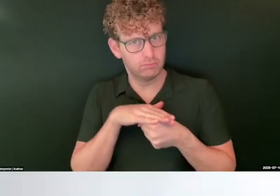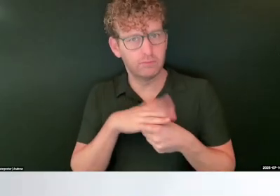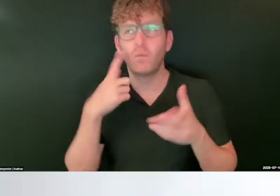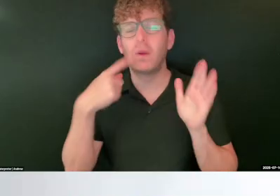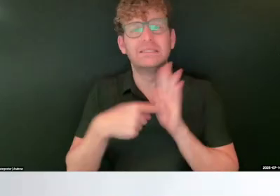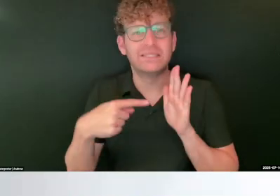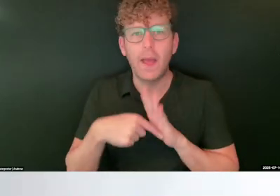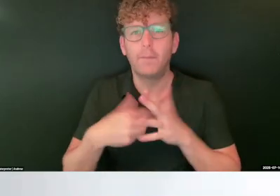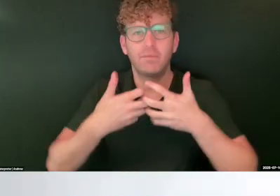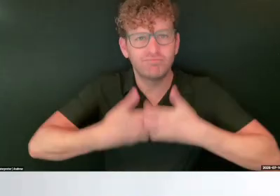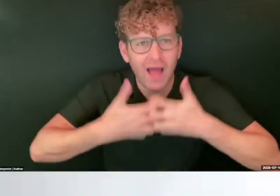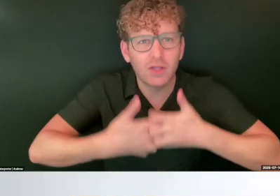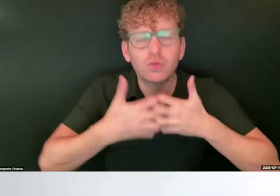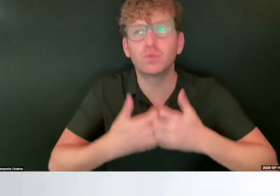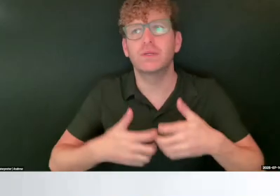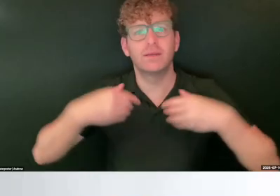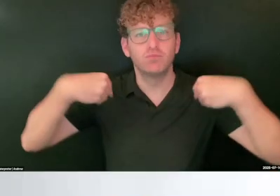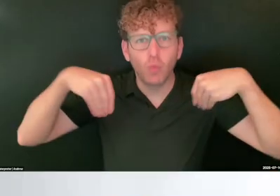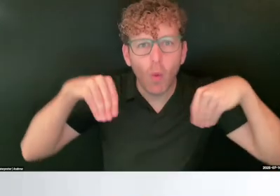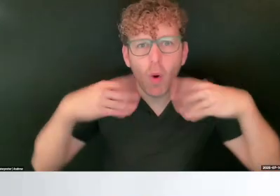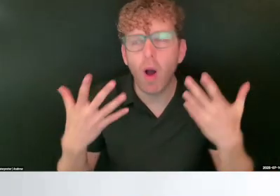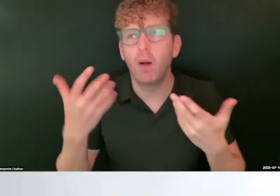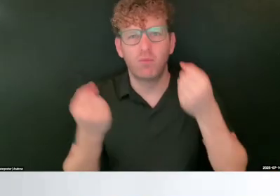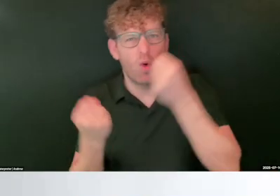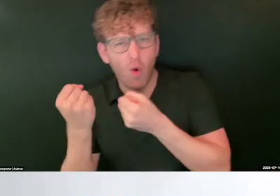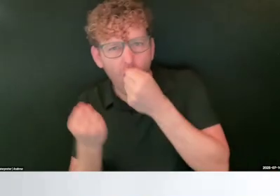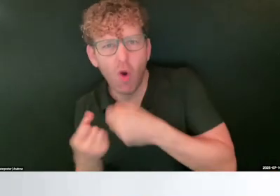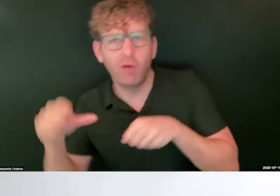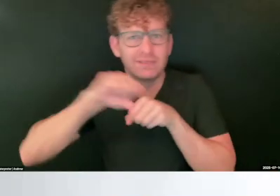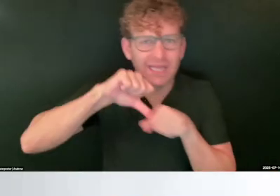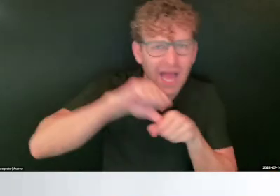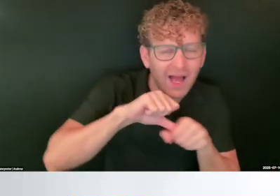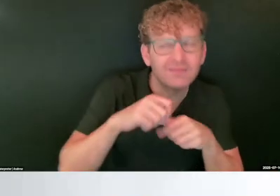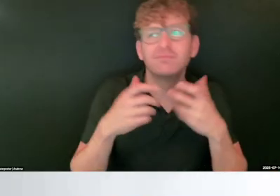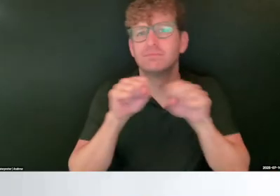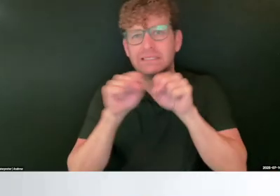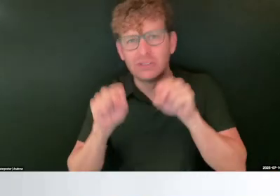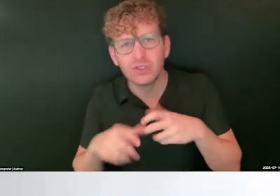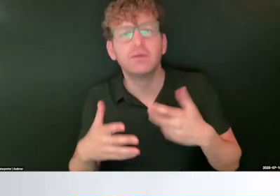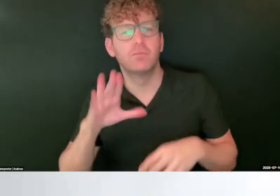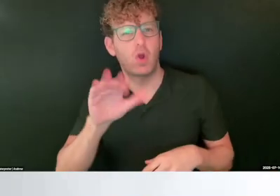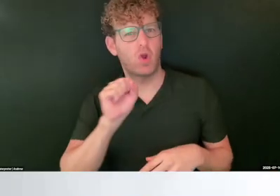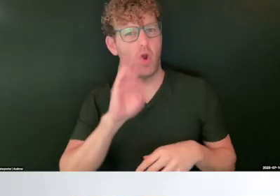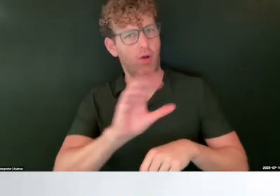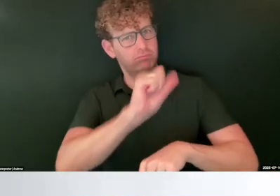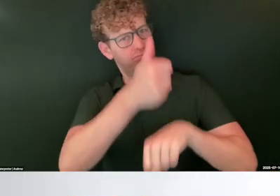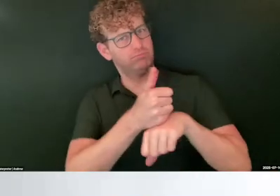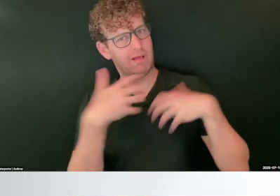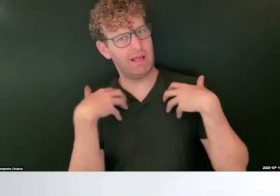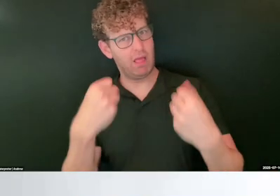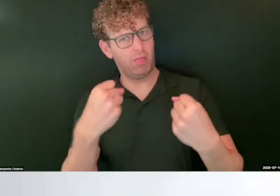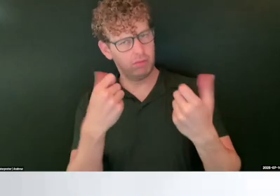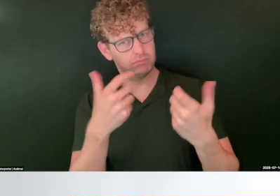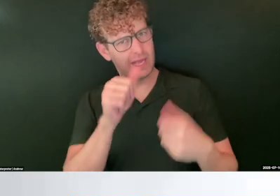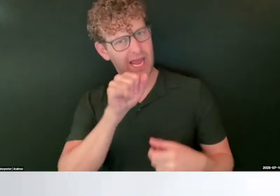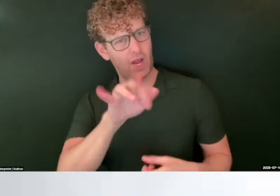refineries, automotive shops, and gas stations. CARB sets California's own health-based air quality standards statewide